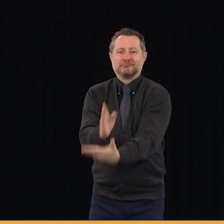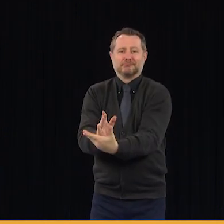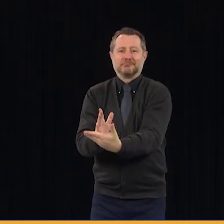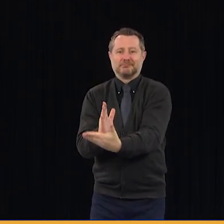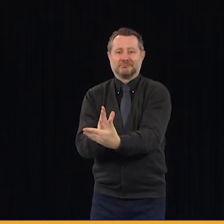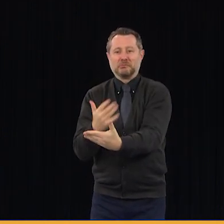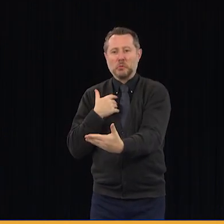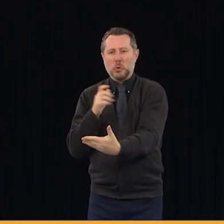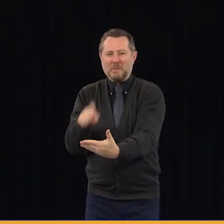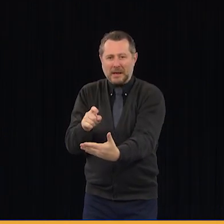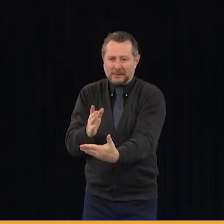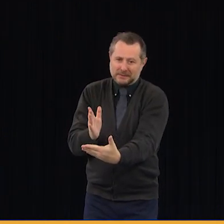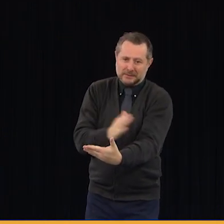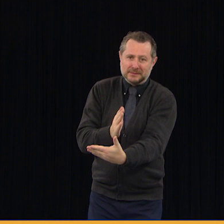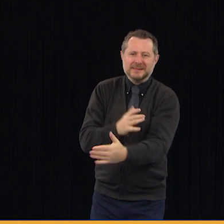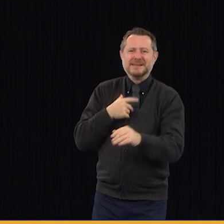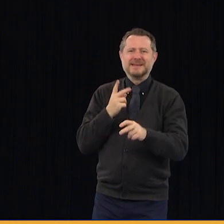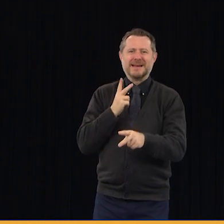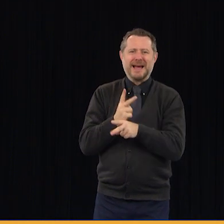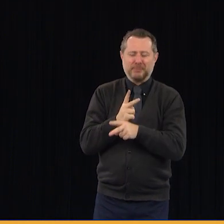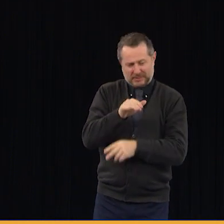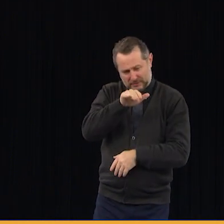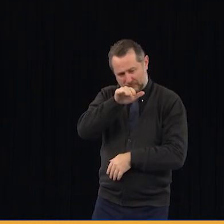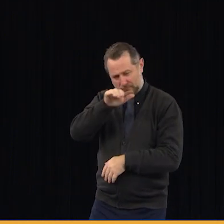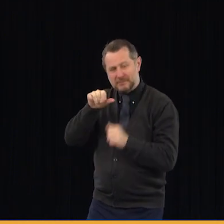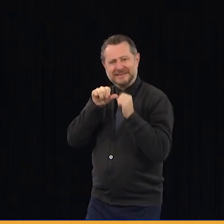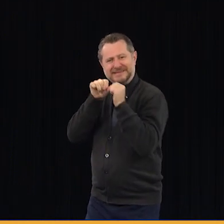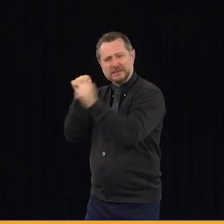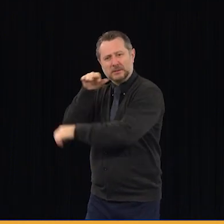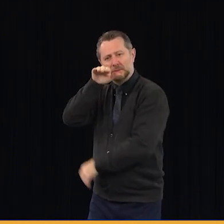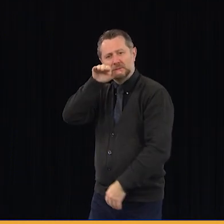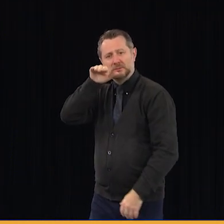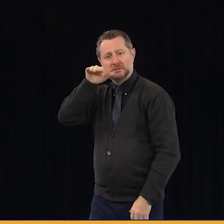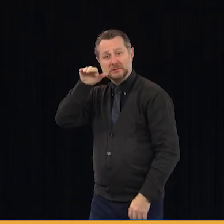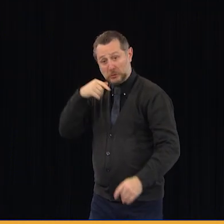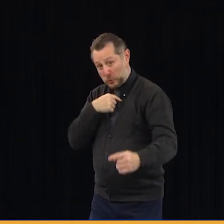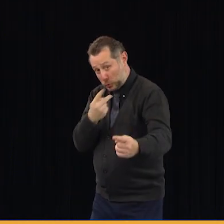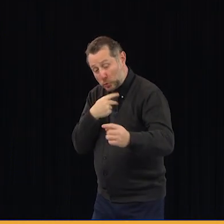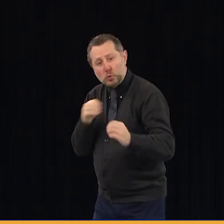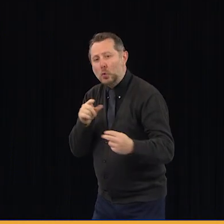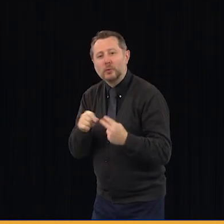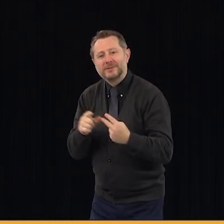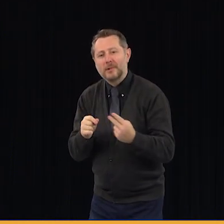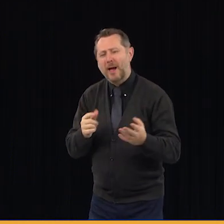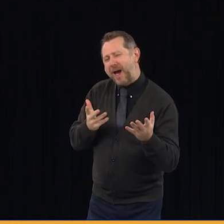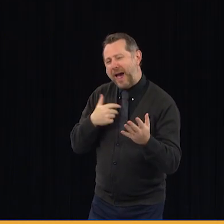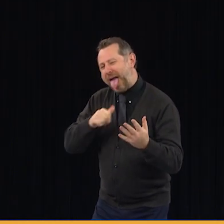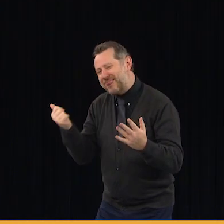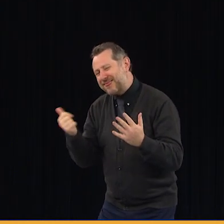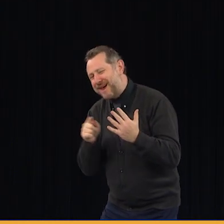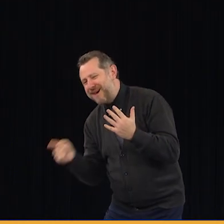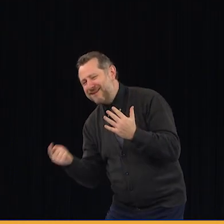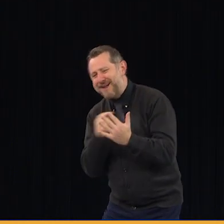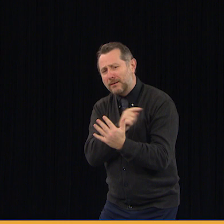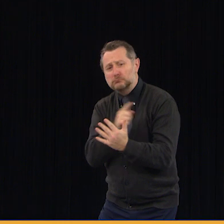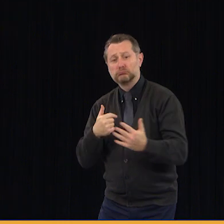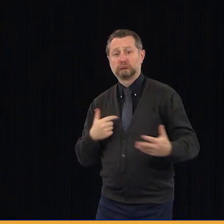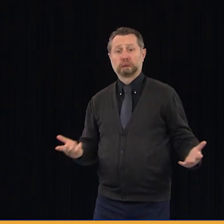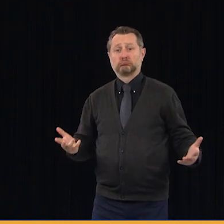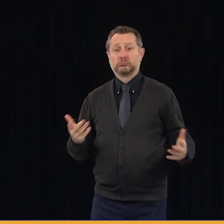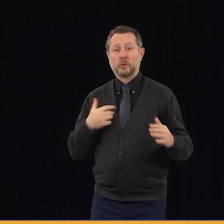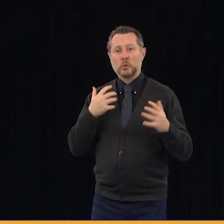curve flattened because we don't have an option of handling the curve if it goes higher.